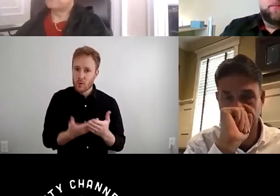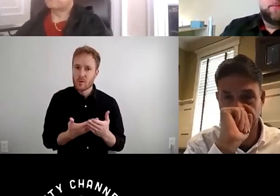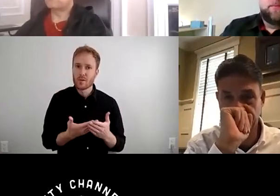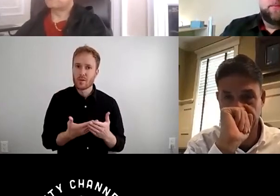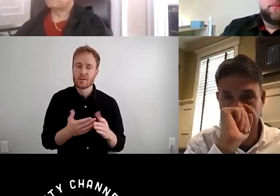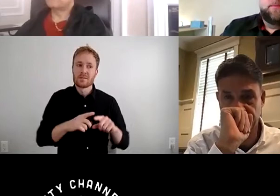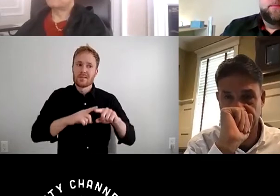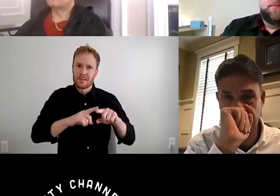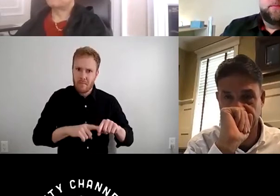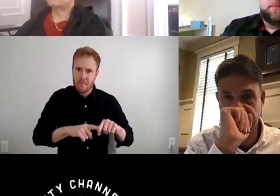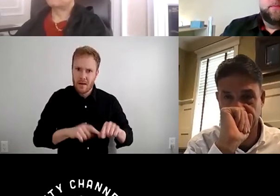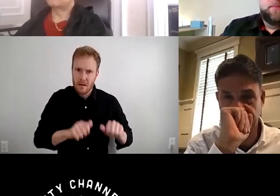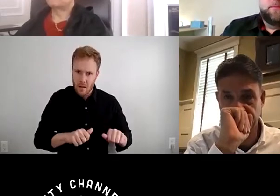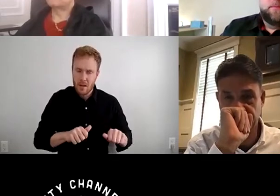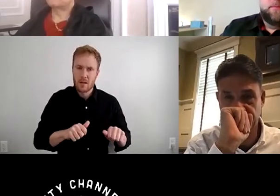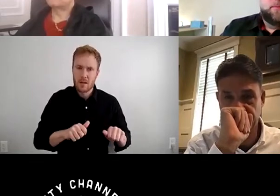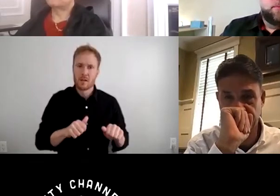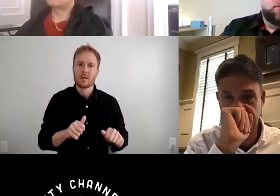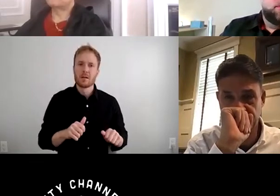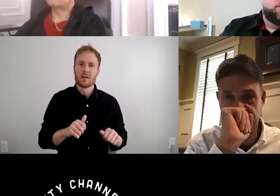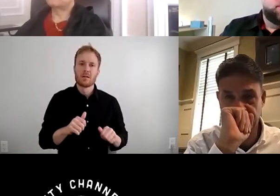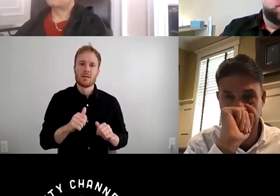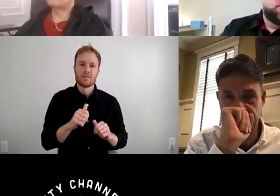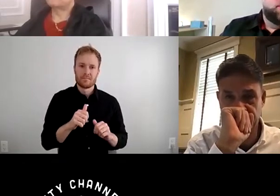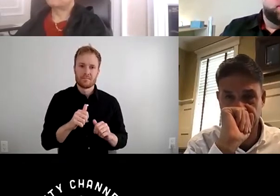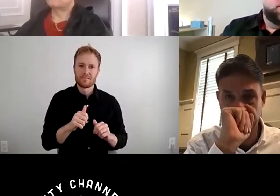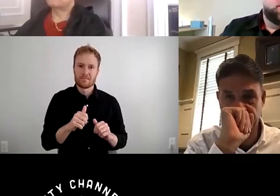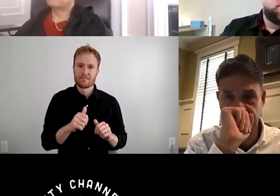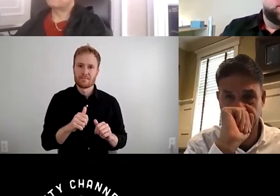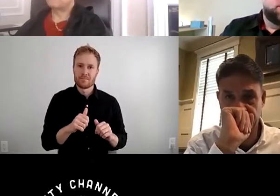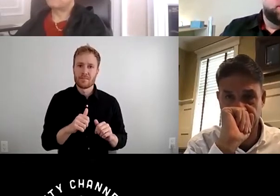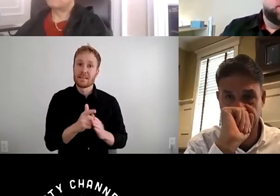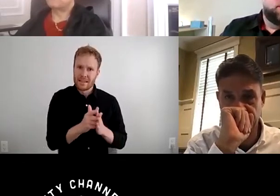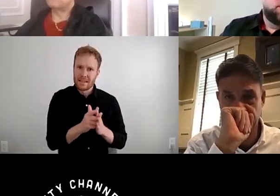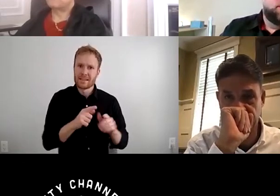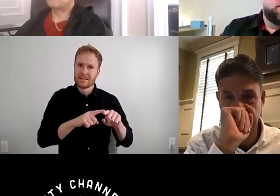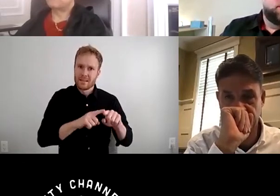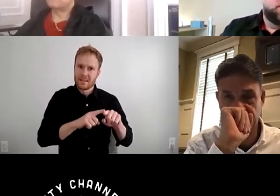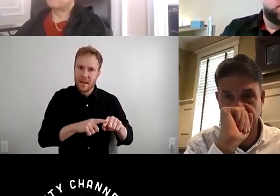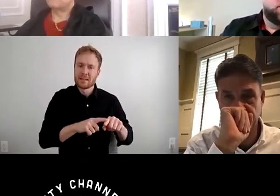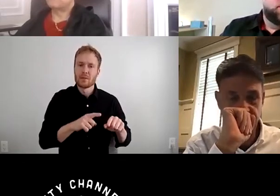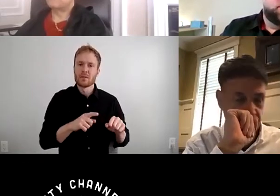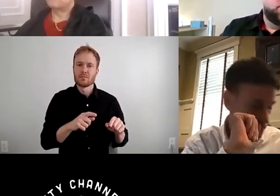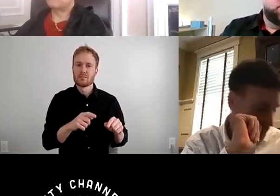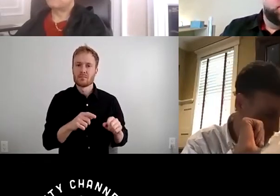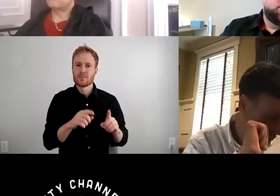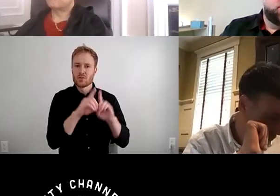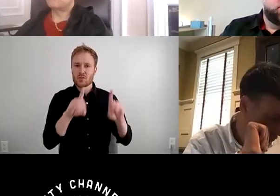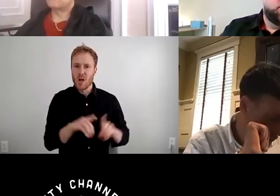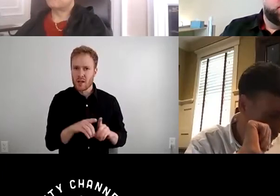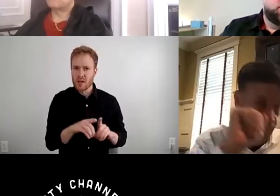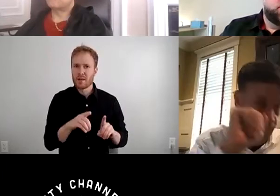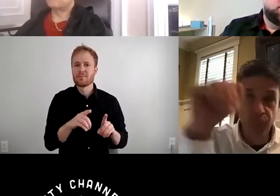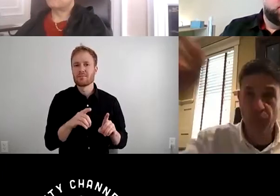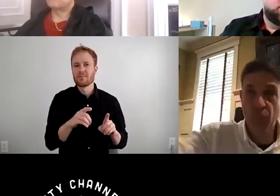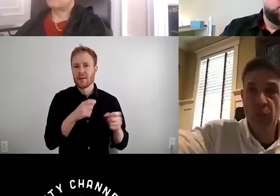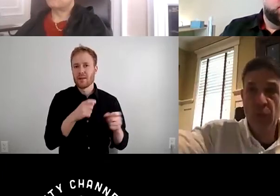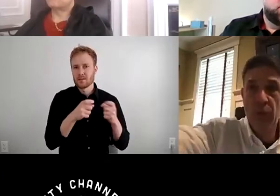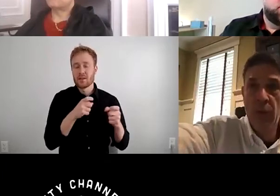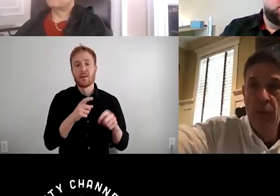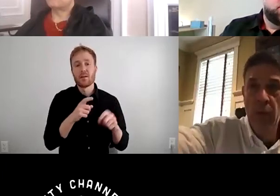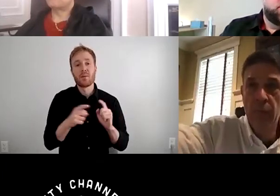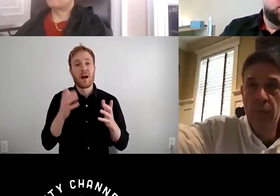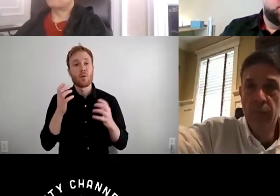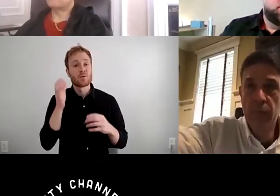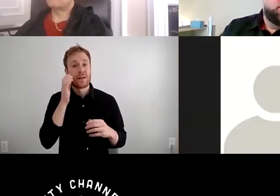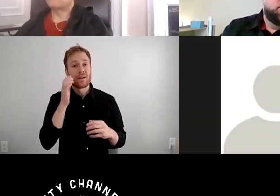dependable, right? Legally dependable document management. But I would also love to hear that you're actually gonna save us money. Can